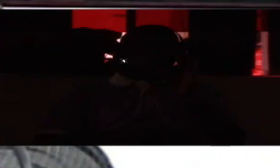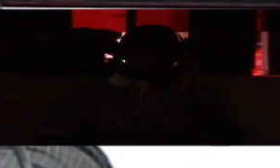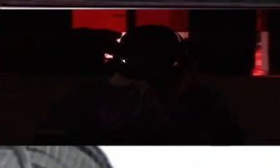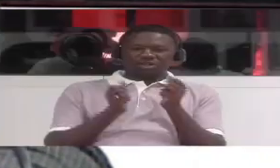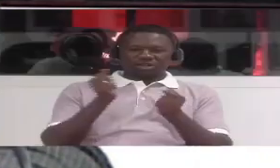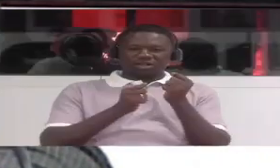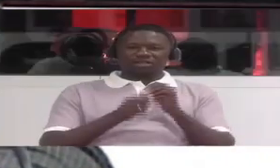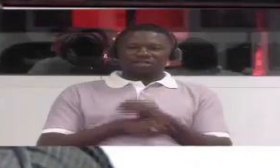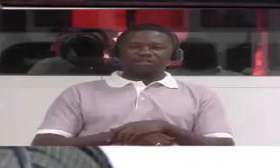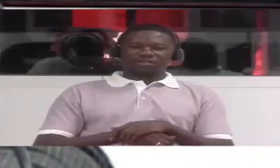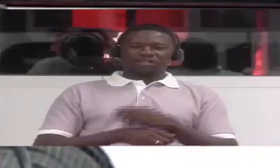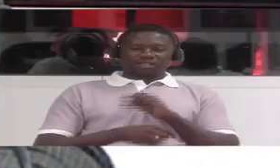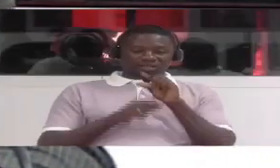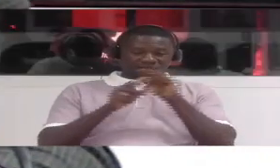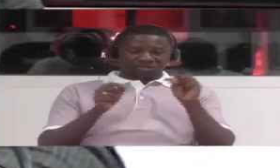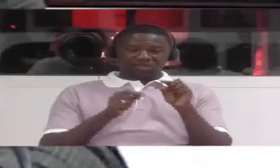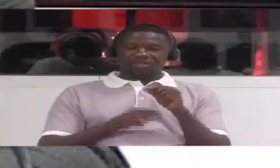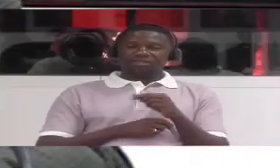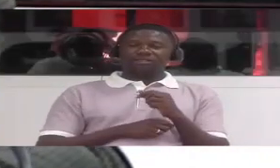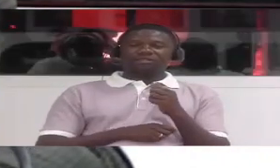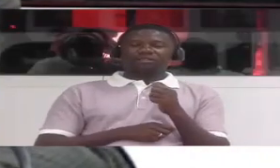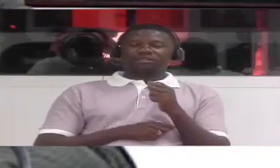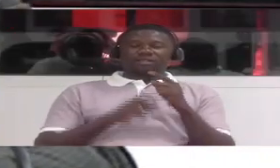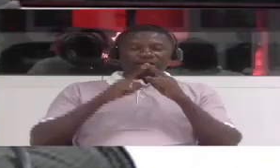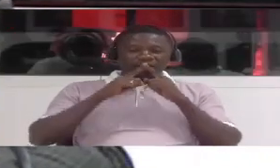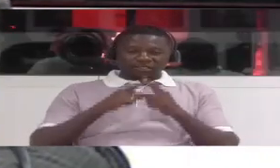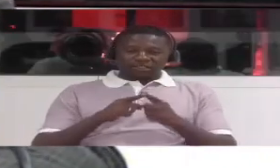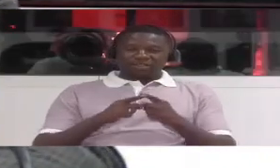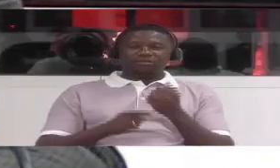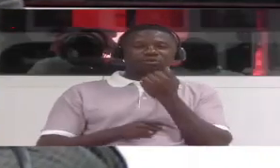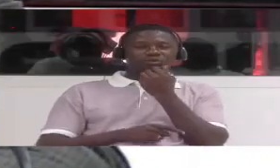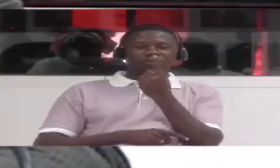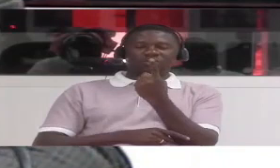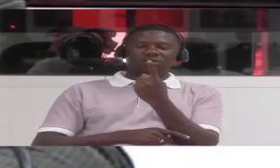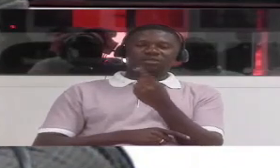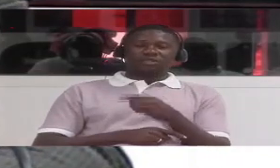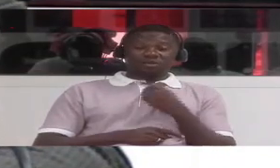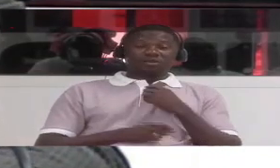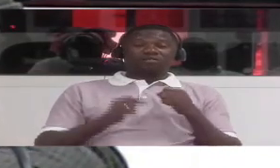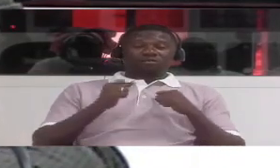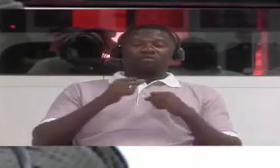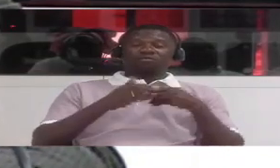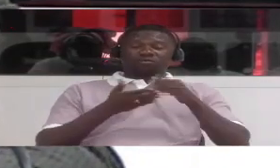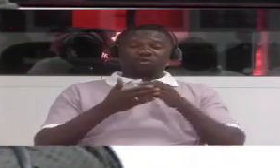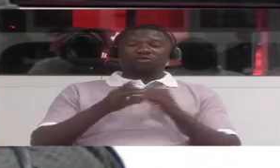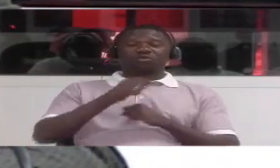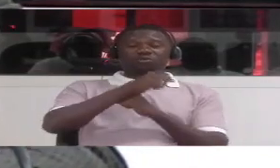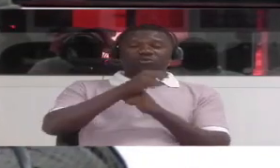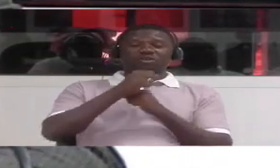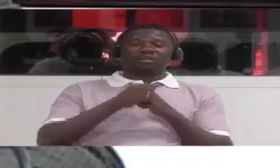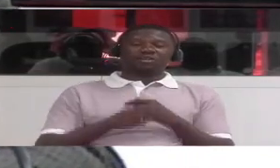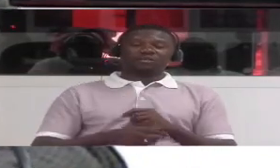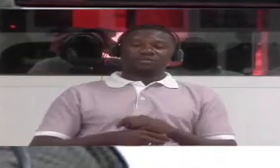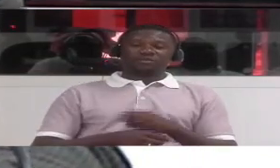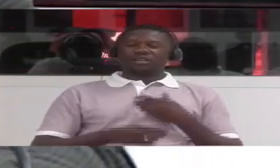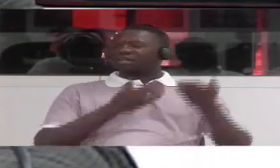him. He rode Arsenal One. That was his number plate. He was a good football fan. And I remember when he went, one year he went on a mission to Sierra